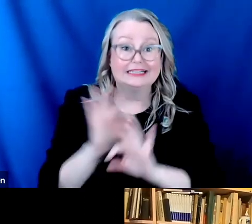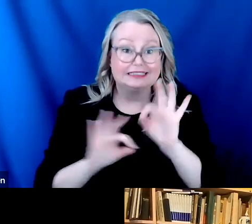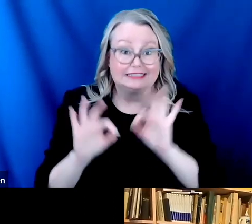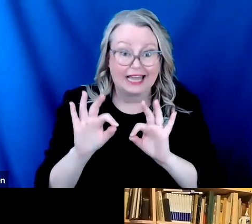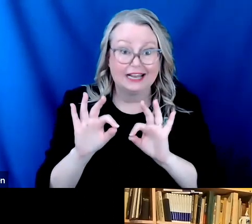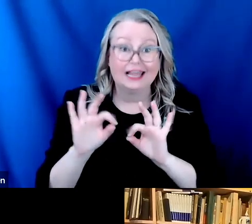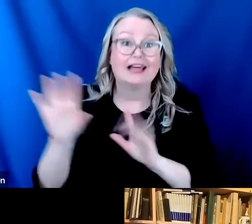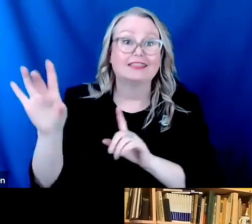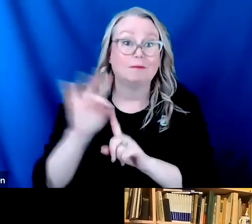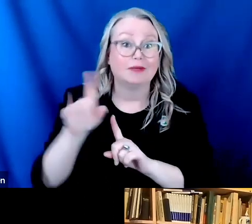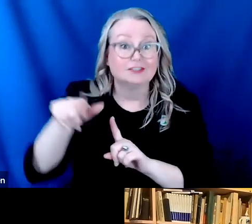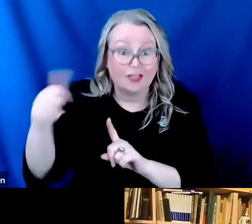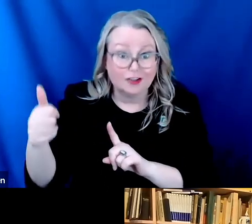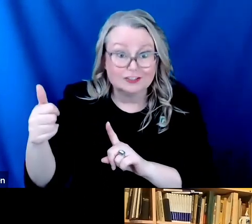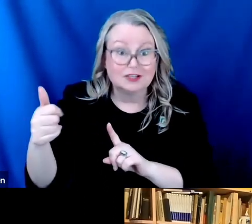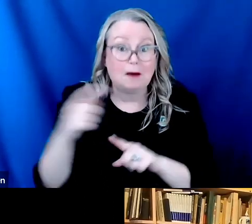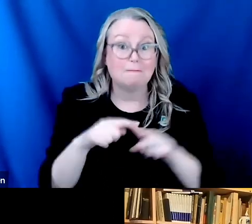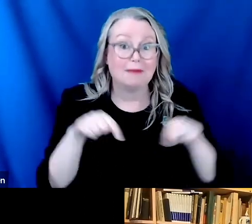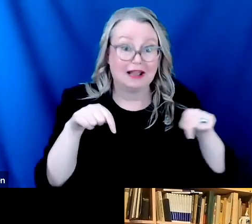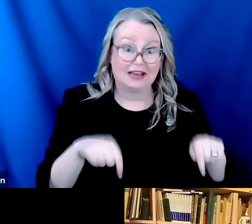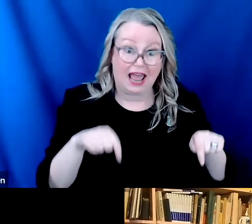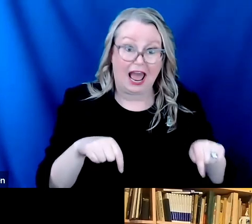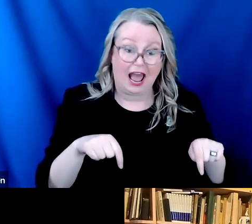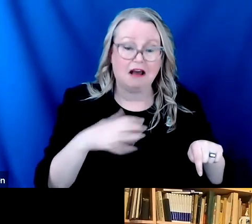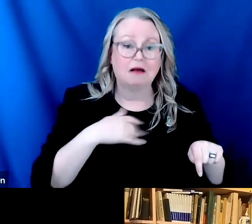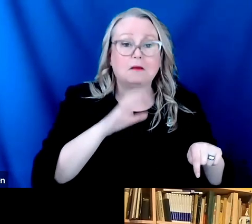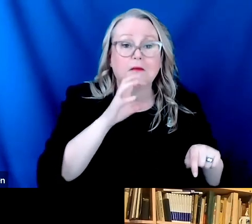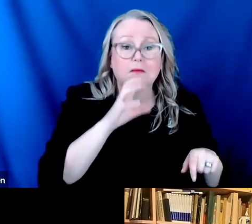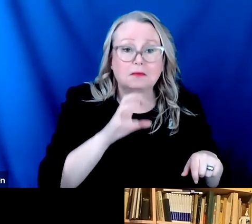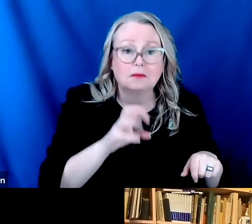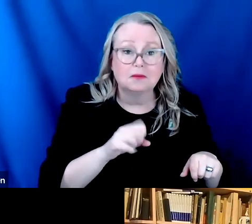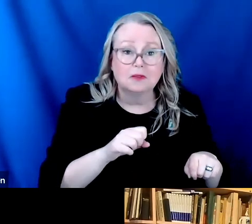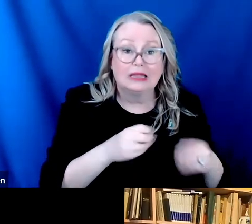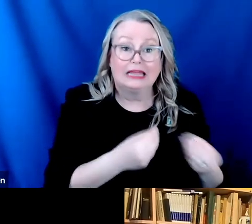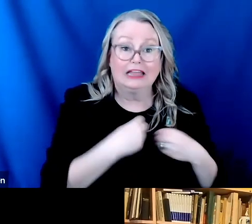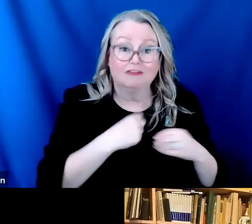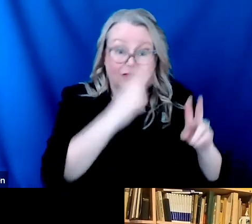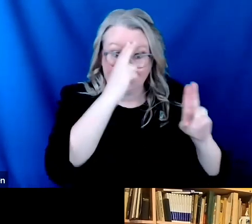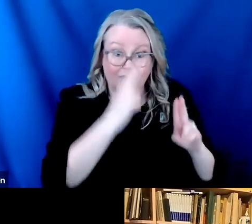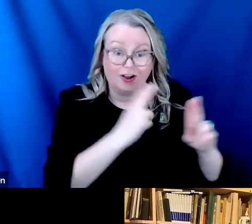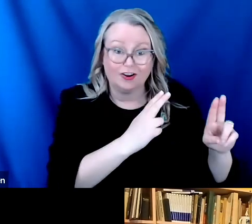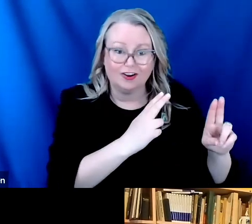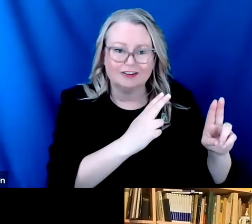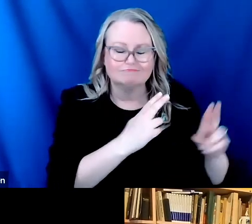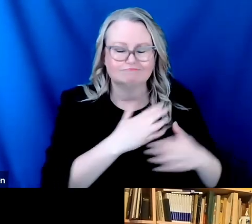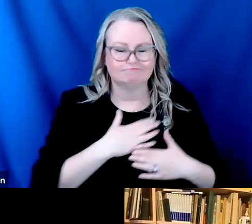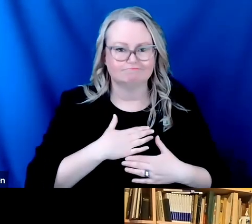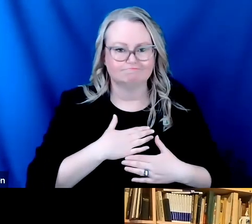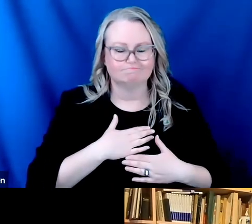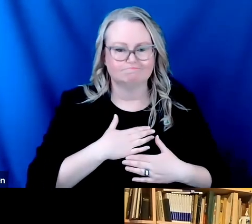give me the title here in my last years is a great privilege for me. And if my